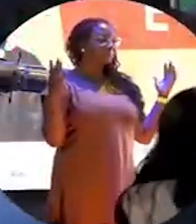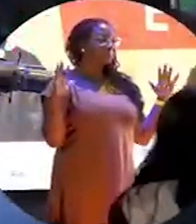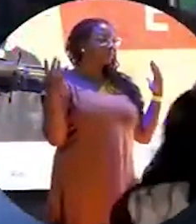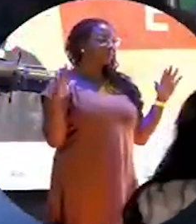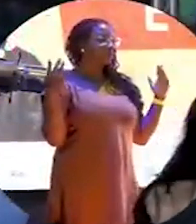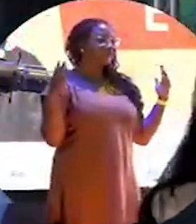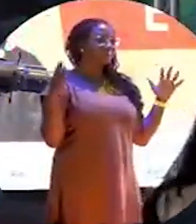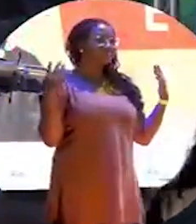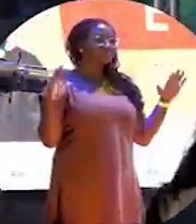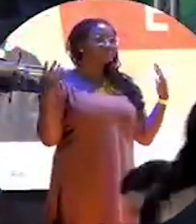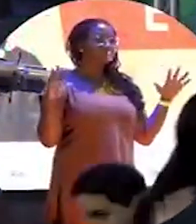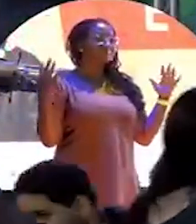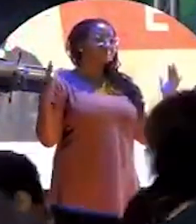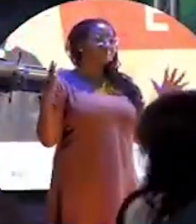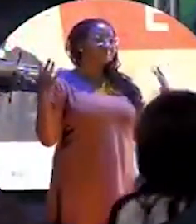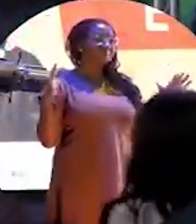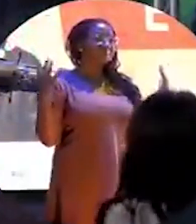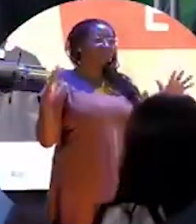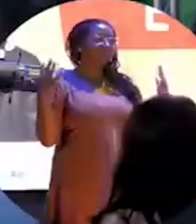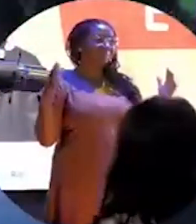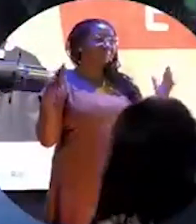Raw! E o público vai ao delírio!